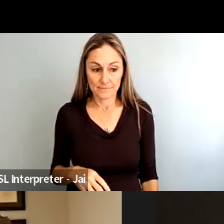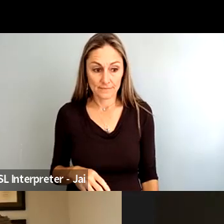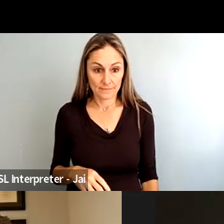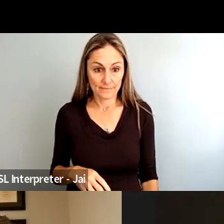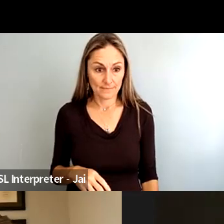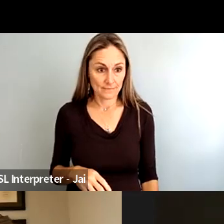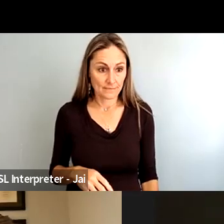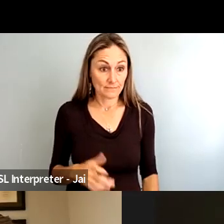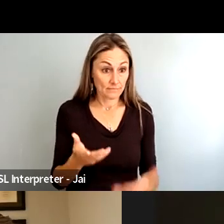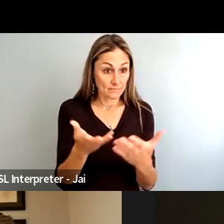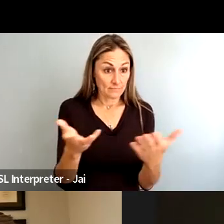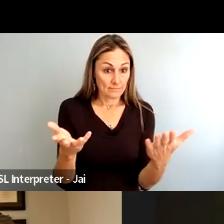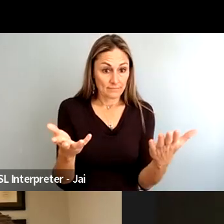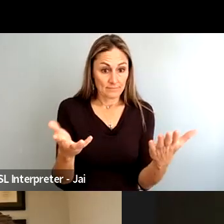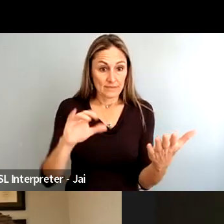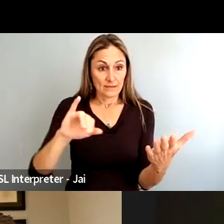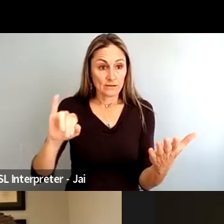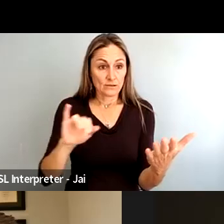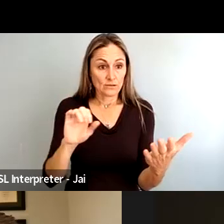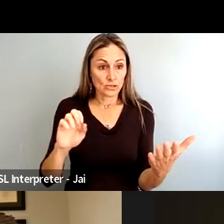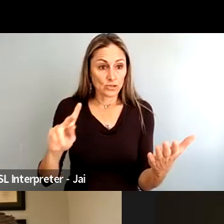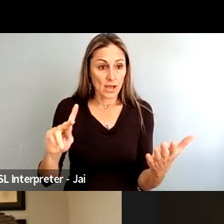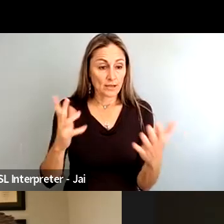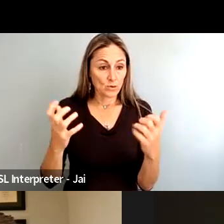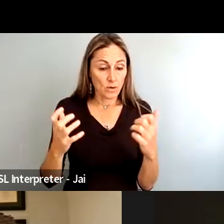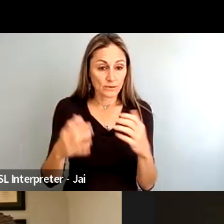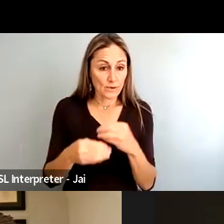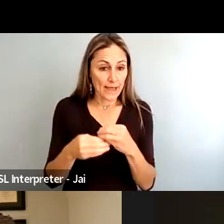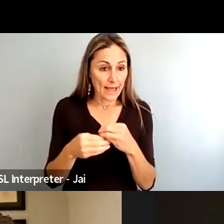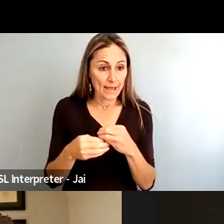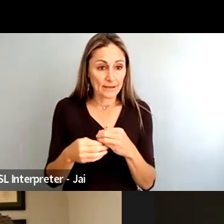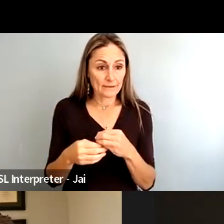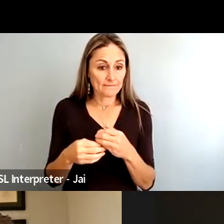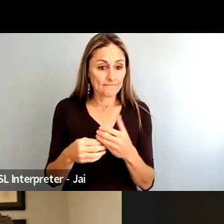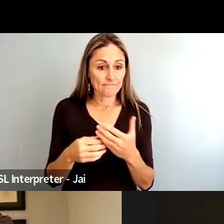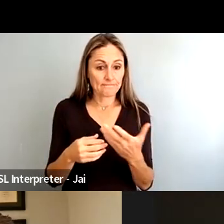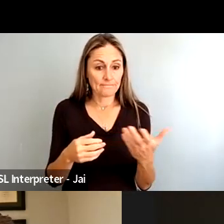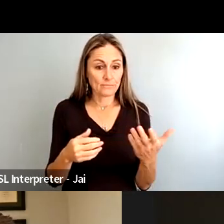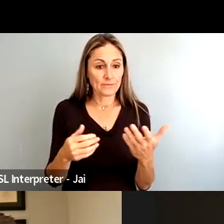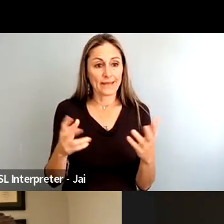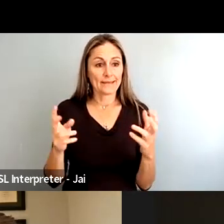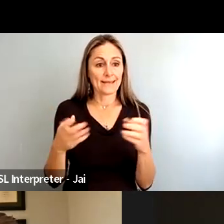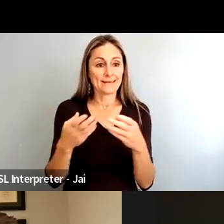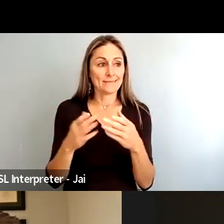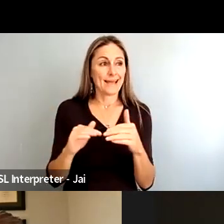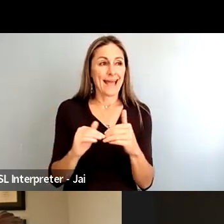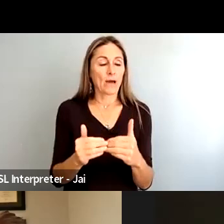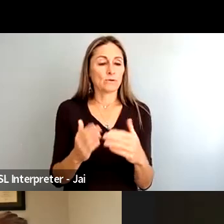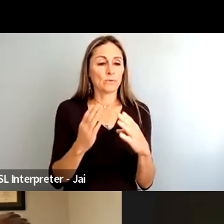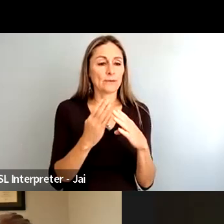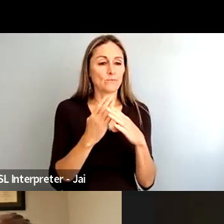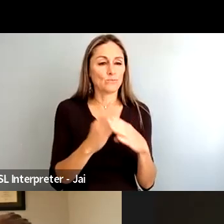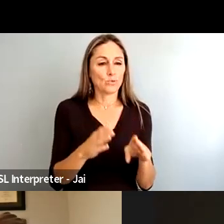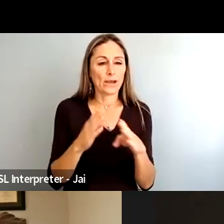Jack, did you have anything to add to that too? That's just the overall, how would we break down that